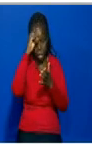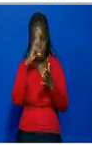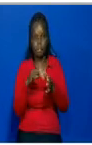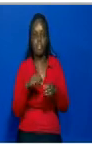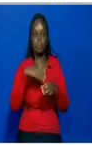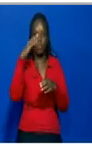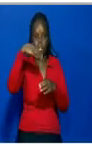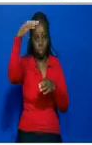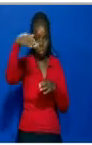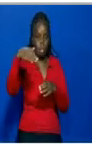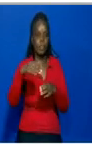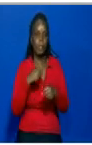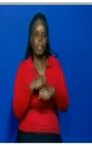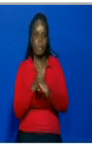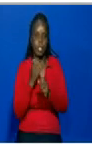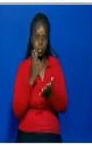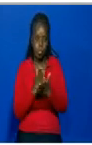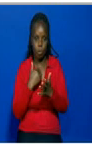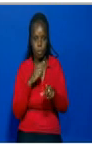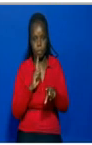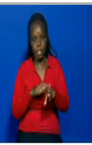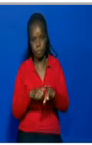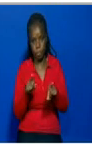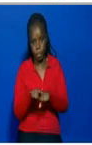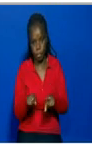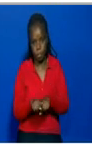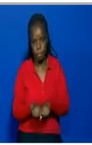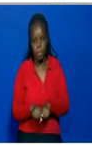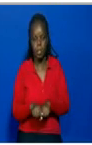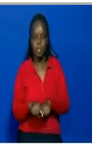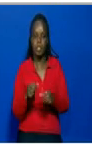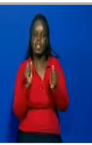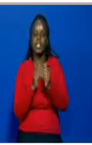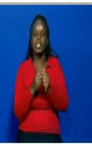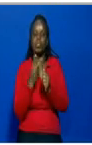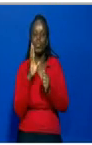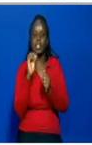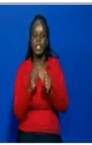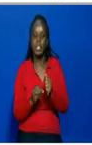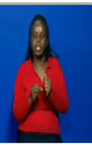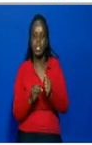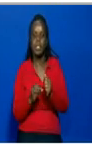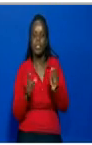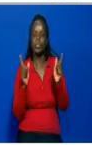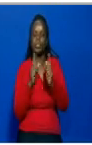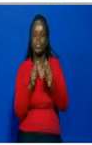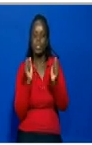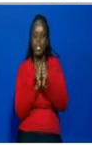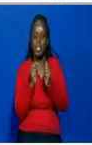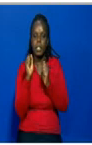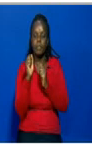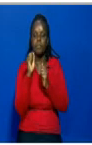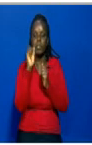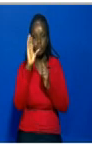adults, so do make sure to make time for that. It will be an interesting lesson. At 10:20 a.m. all the way to 10:50